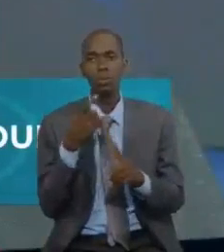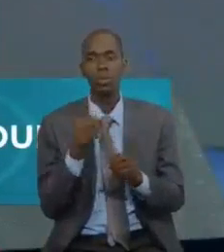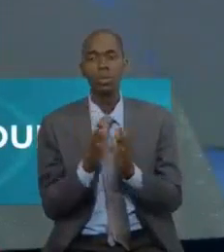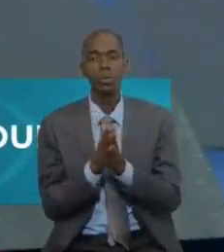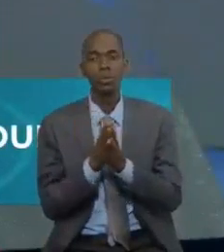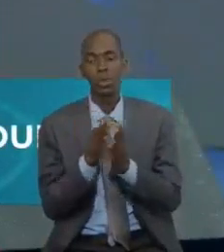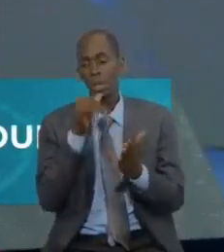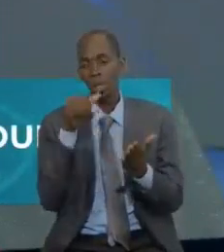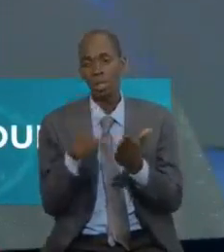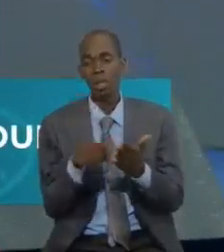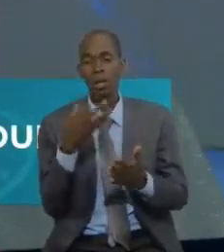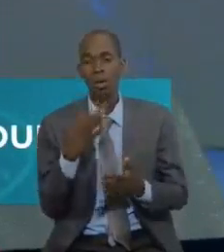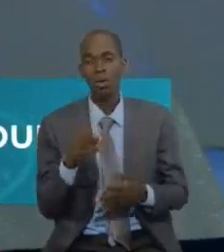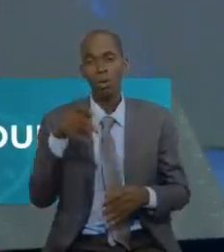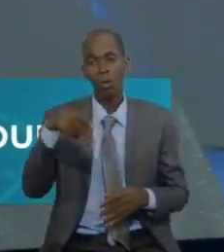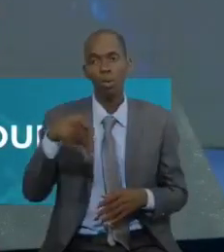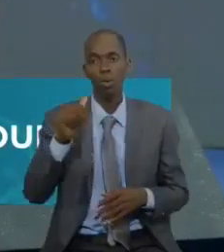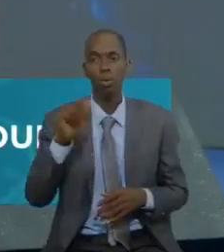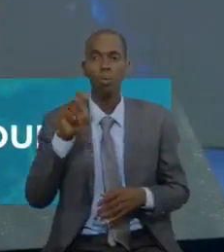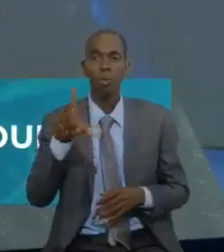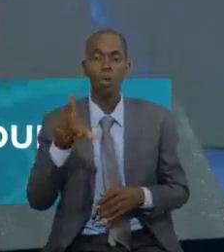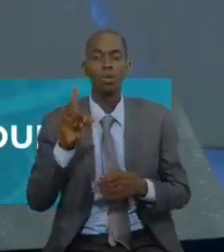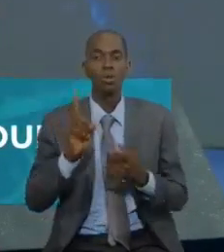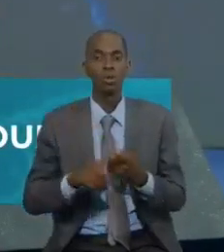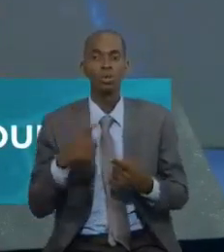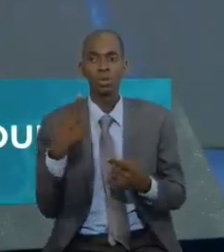of Paul to the Ephesians.